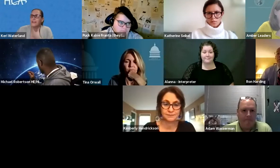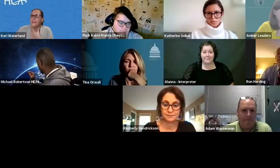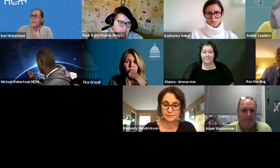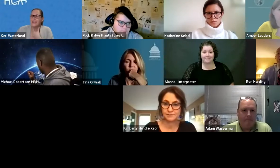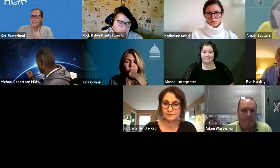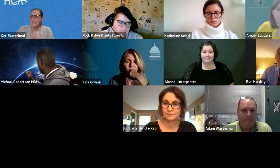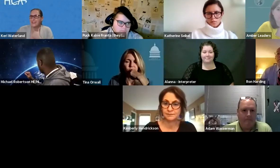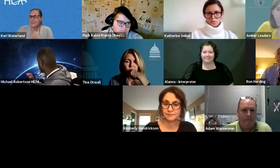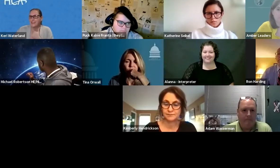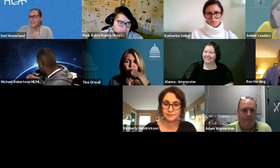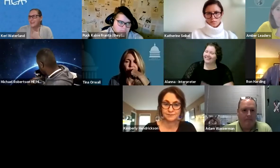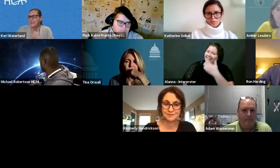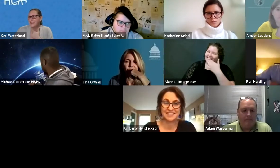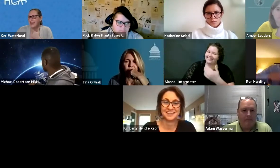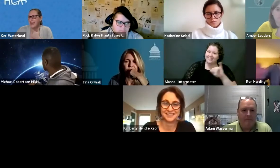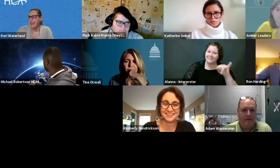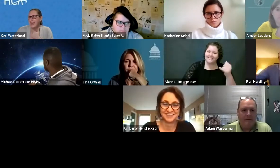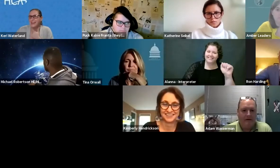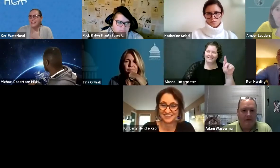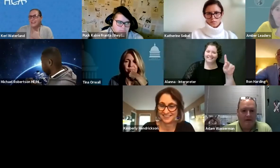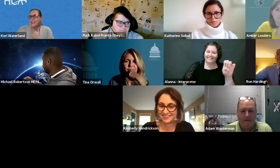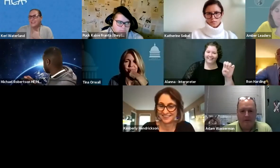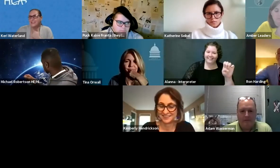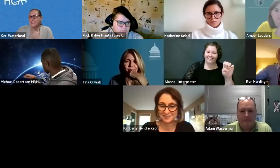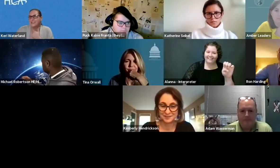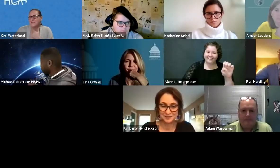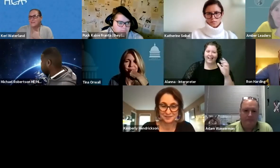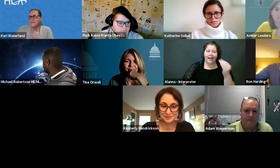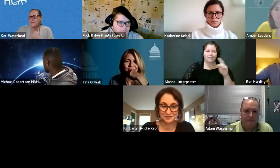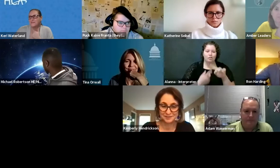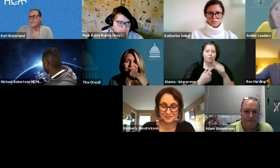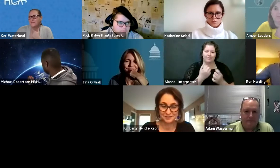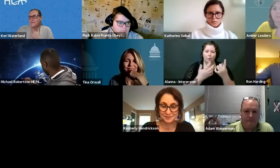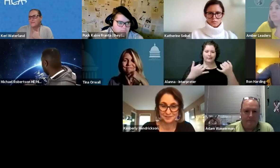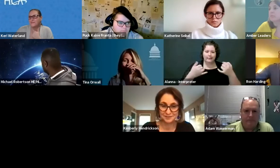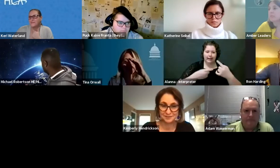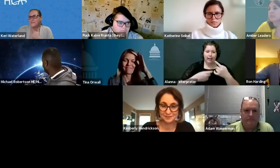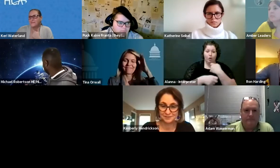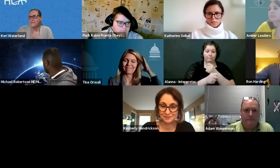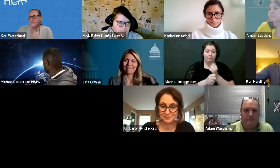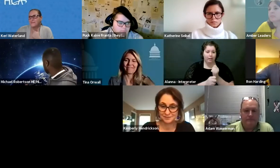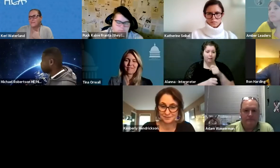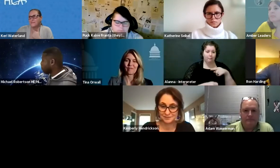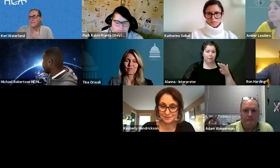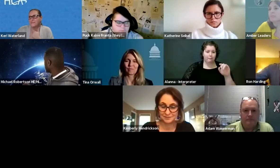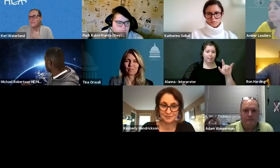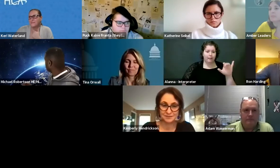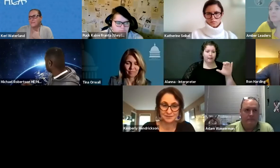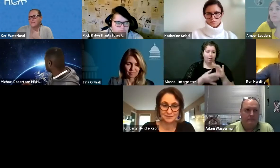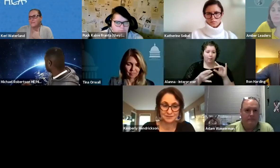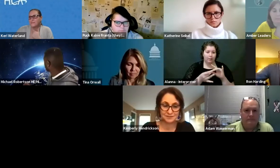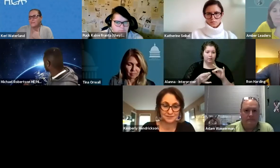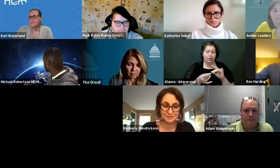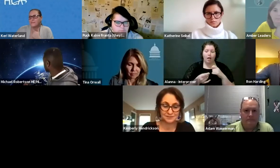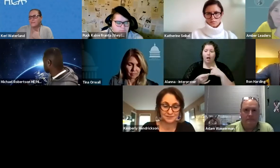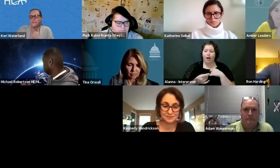Thank you, Jake Gillenders. And to everyone who made public comment today, I put the email address in the chat